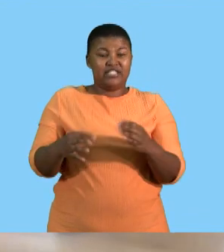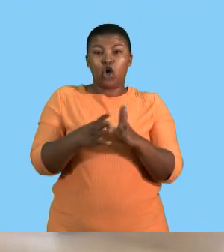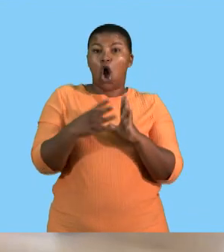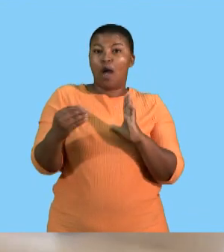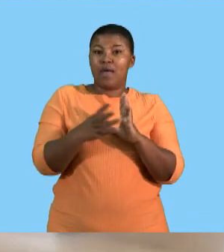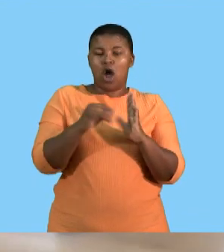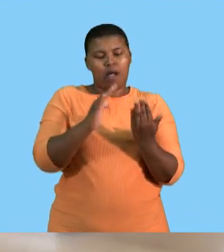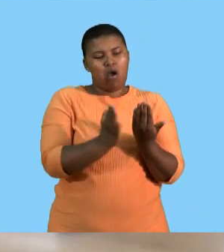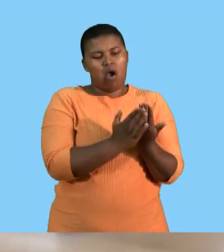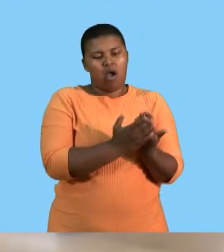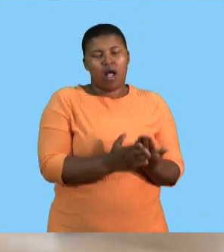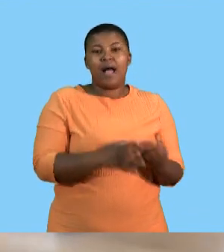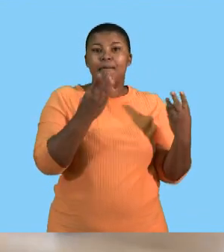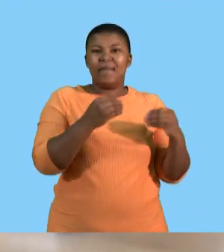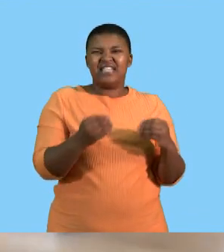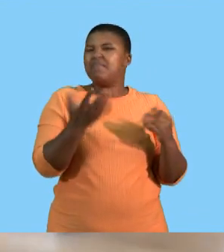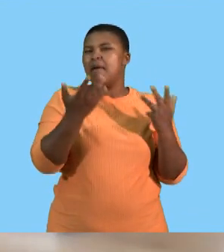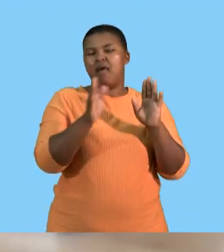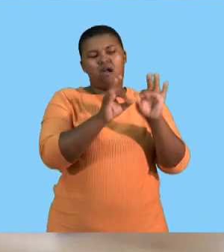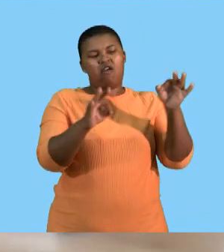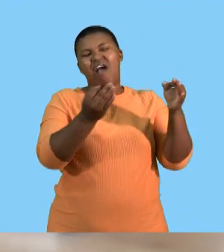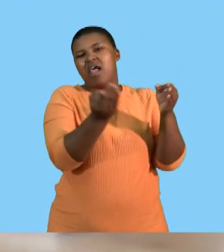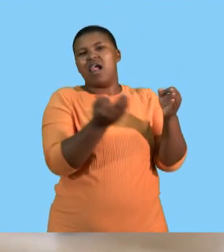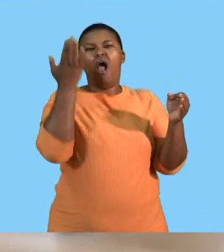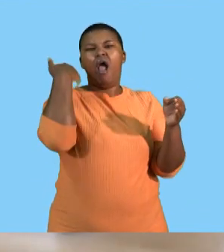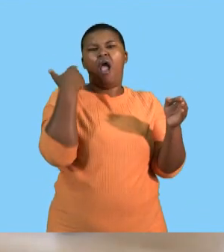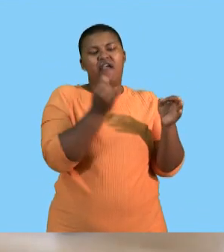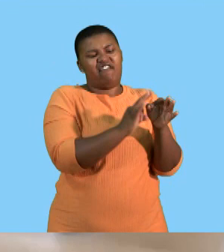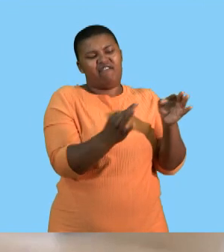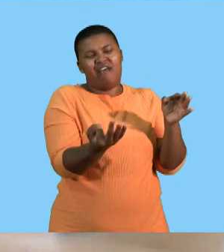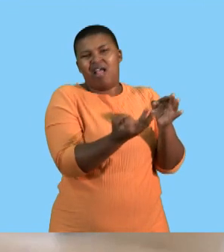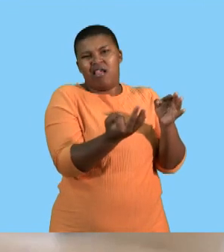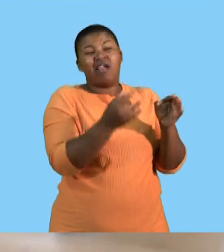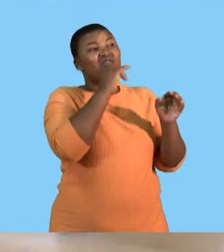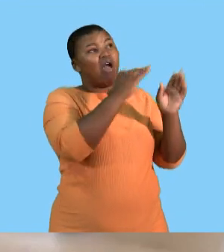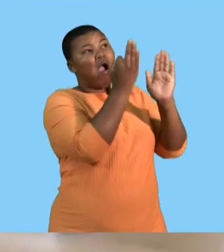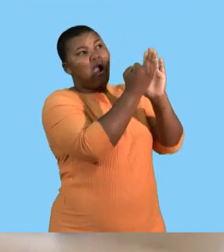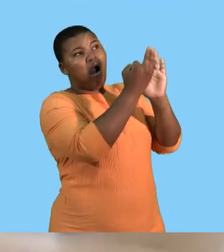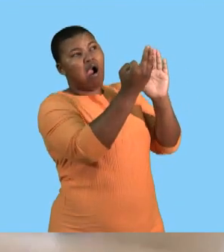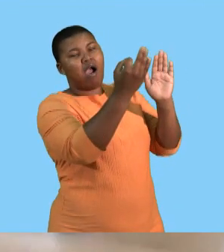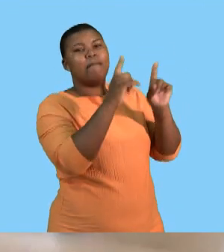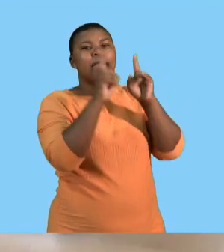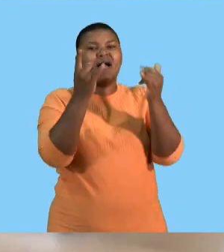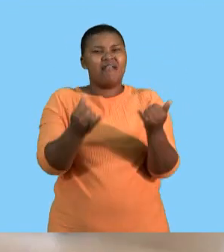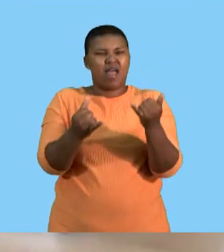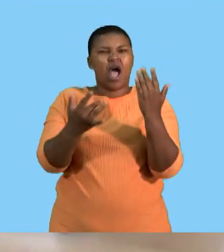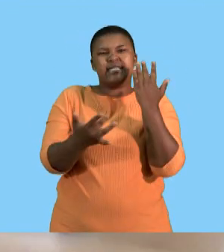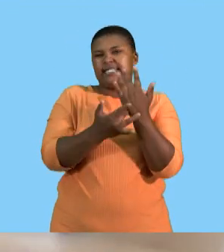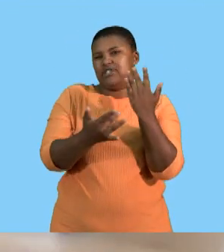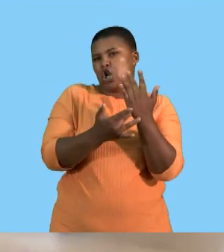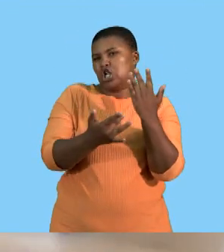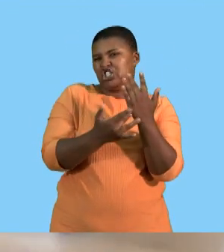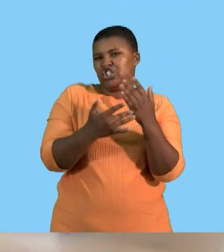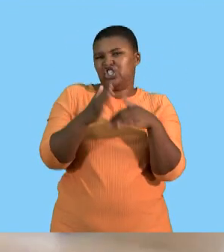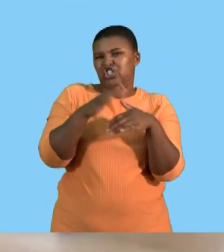invoices, all documents crossing the business's path. There's a copy somewhere in the business, usually filed.